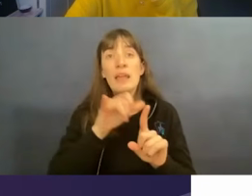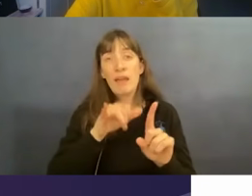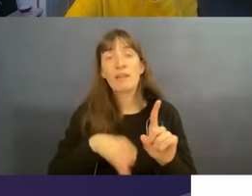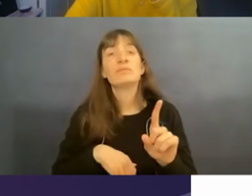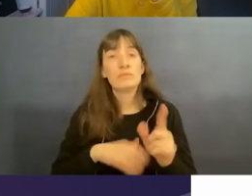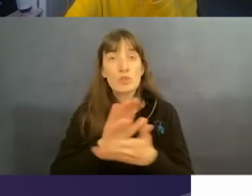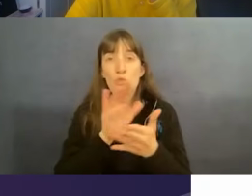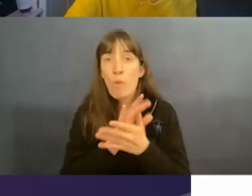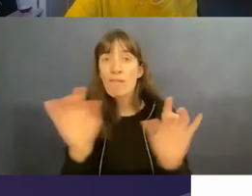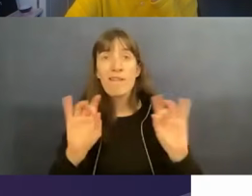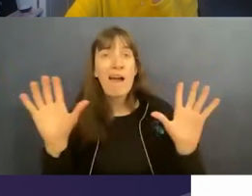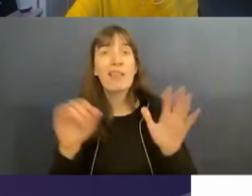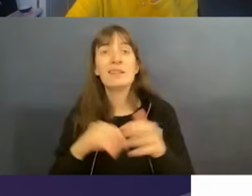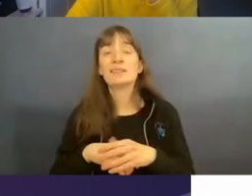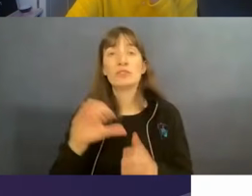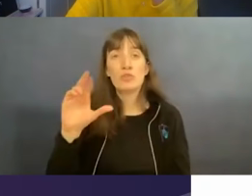violence, crime,